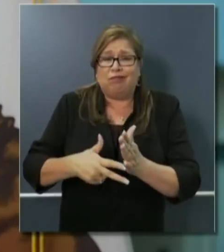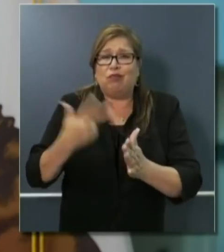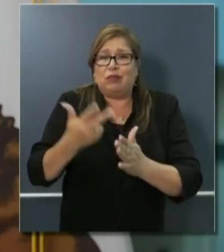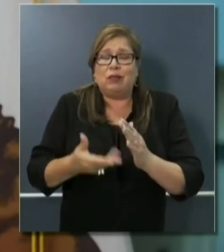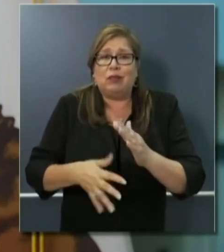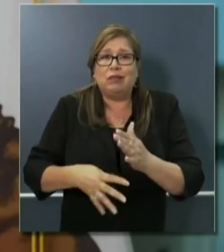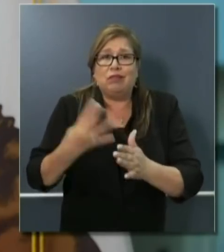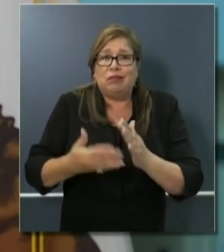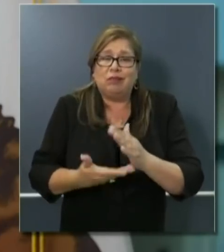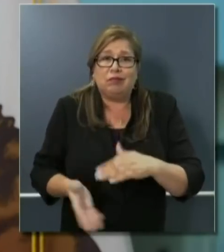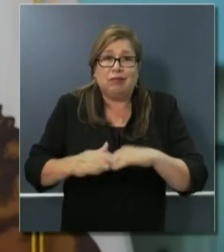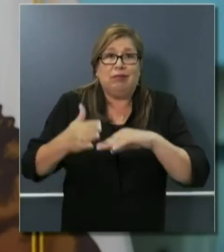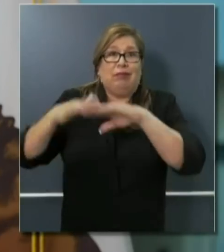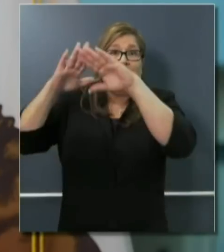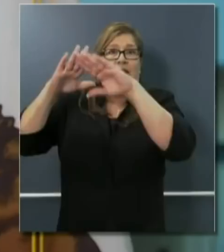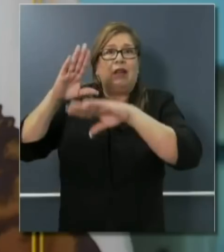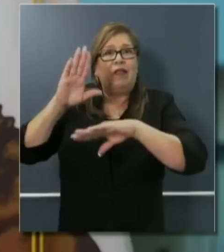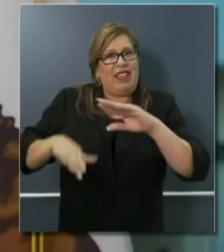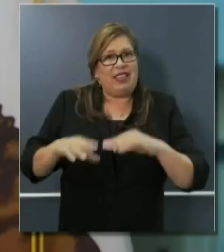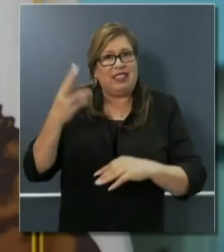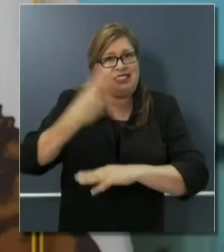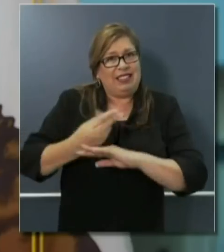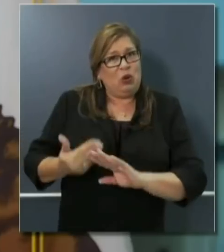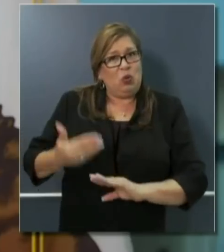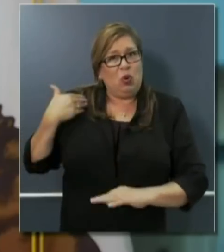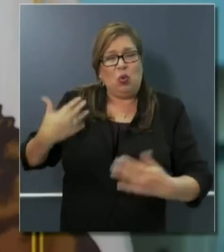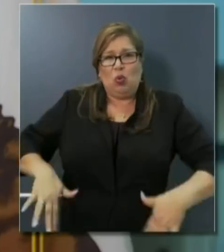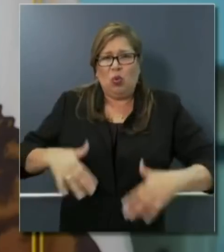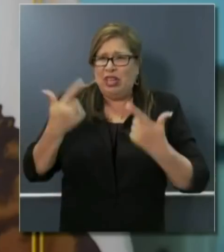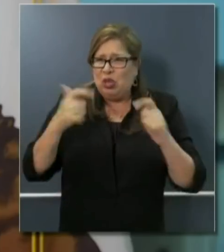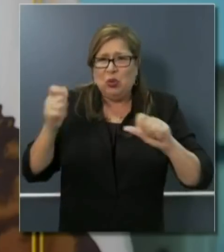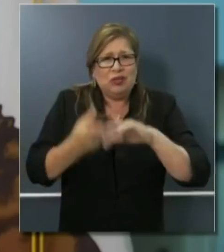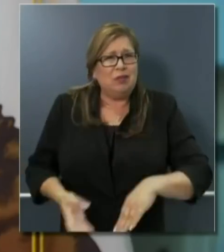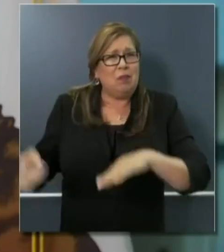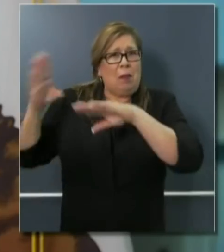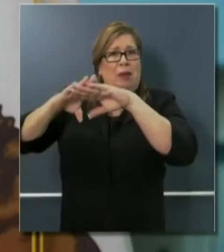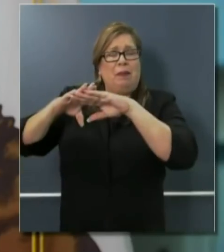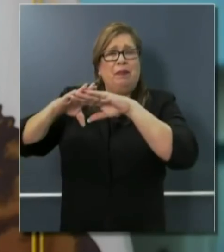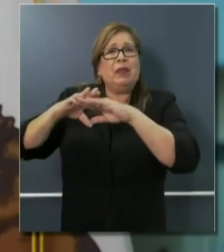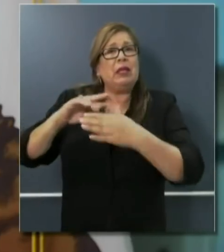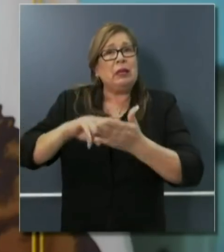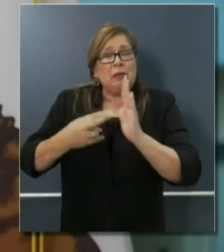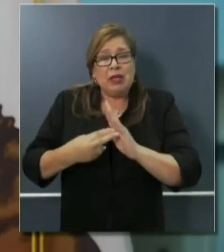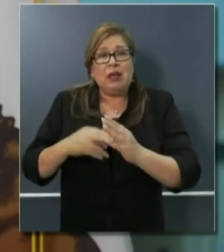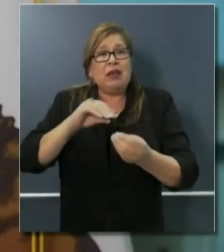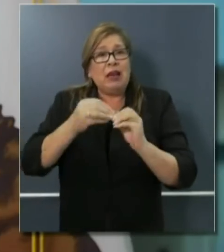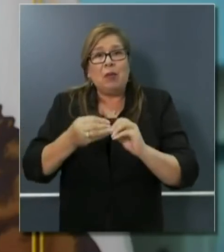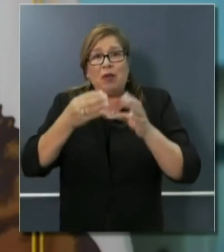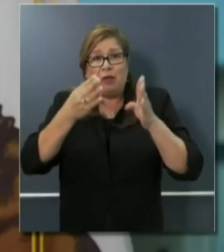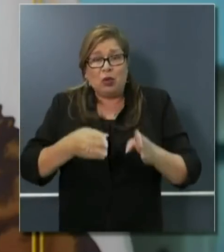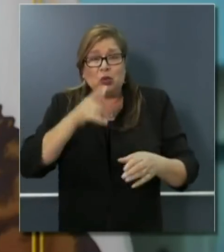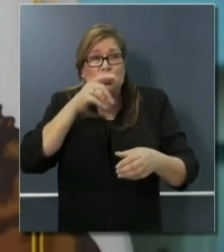were just 6 days ago. The number of people hospitalized in the state of California, the number